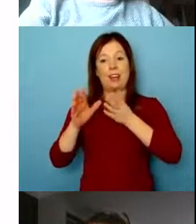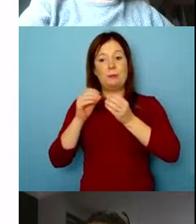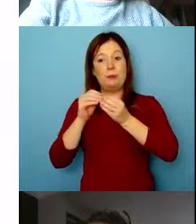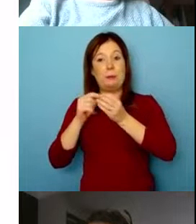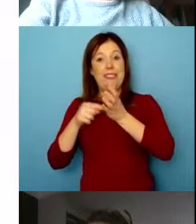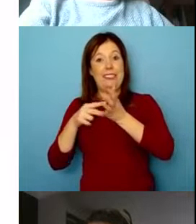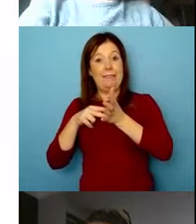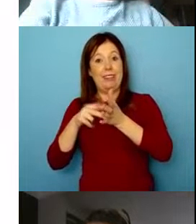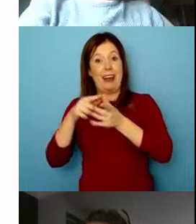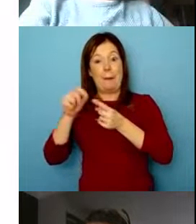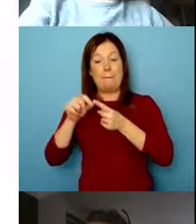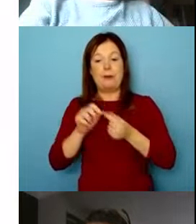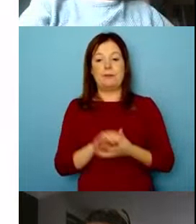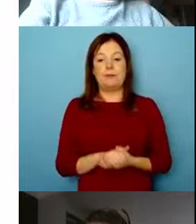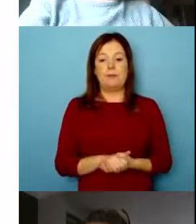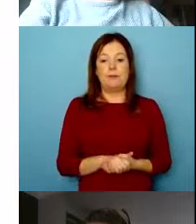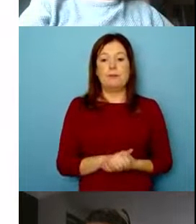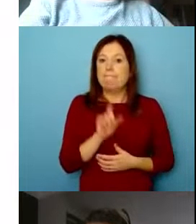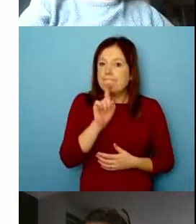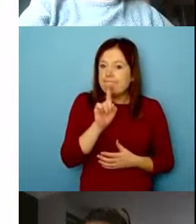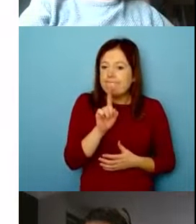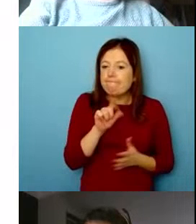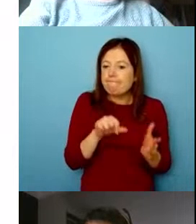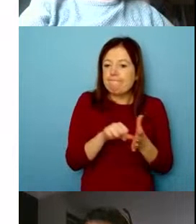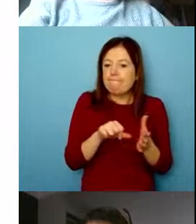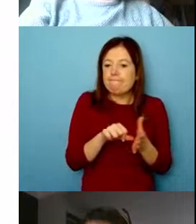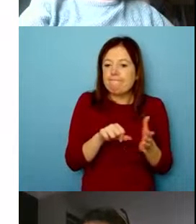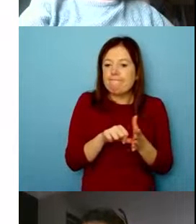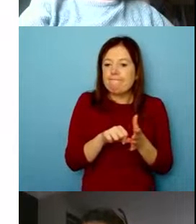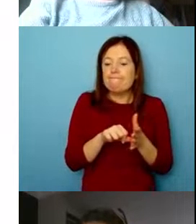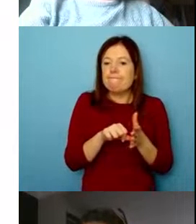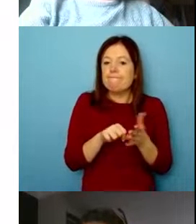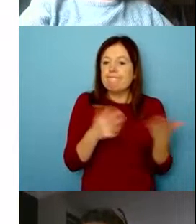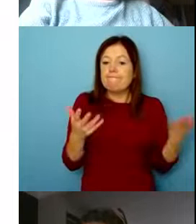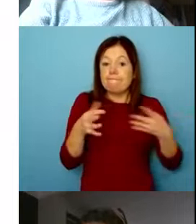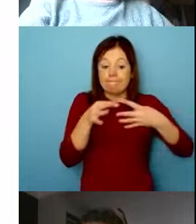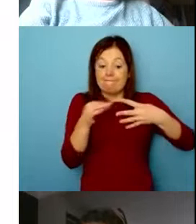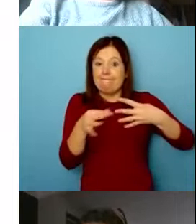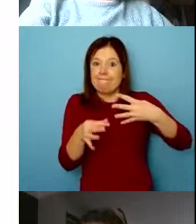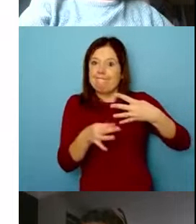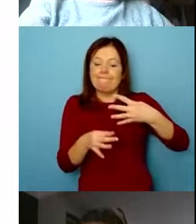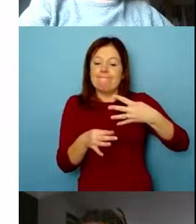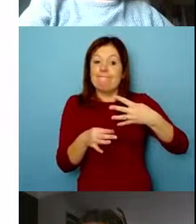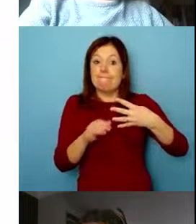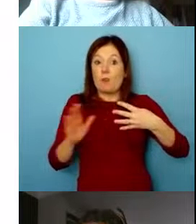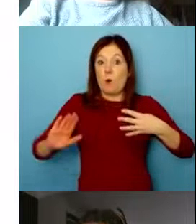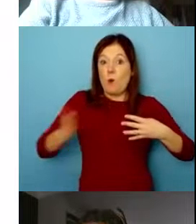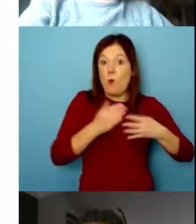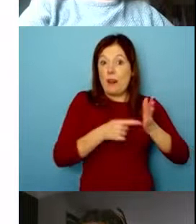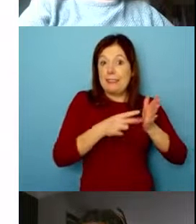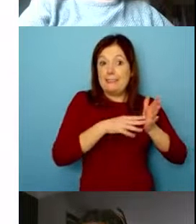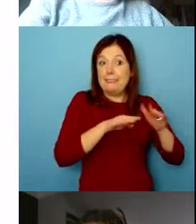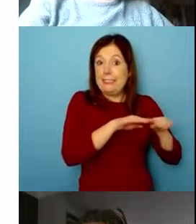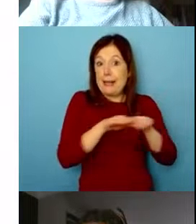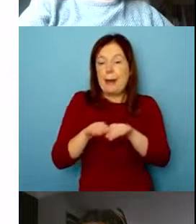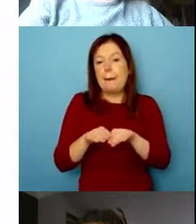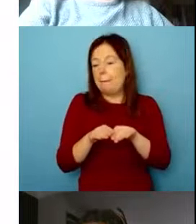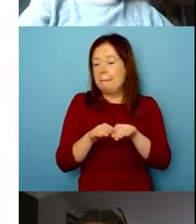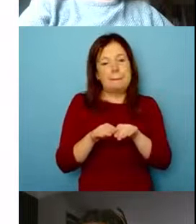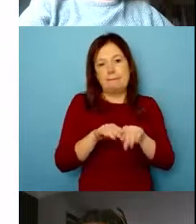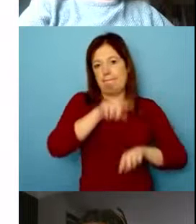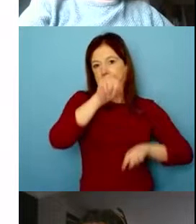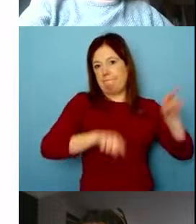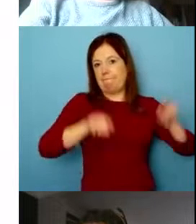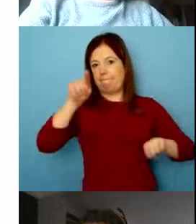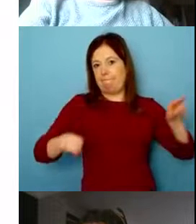itself. But the features mentioned above vary widely between the TV vendors, and applications